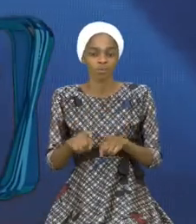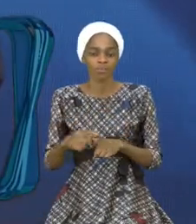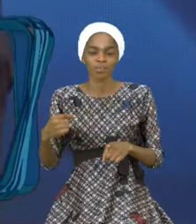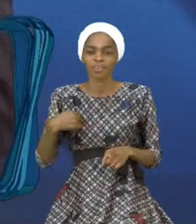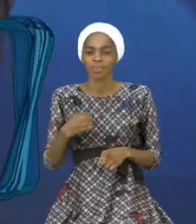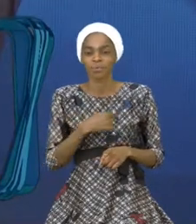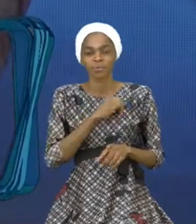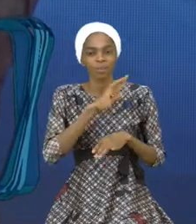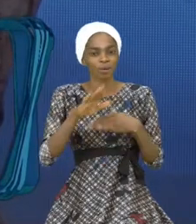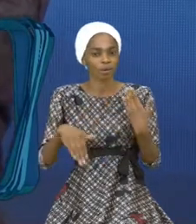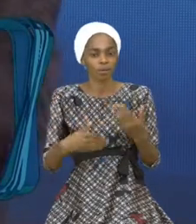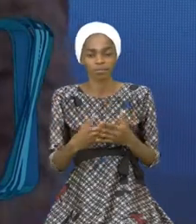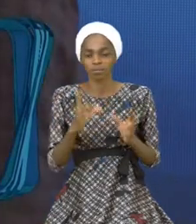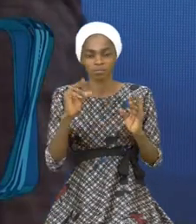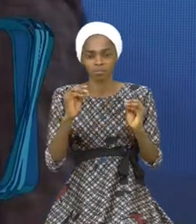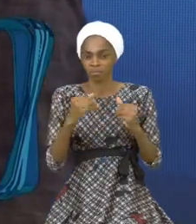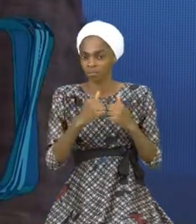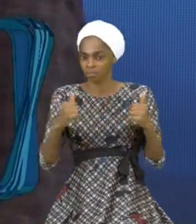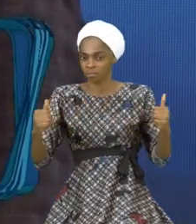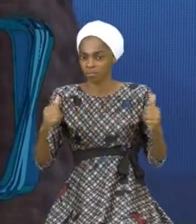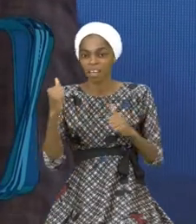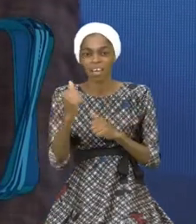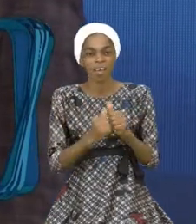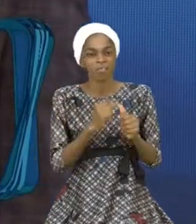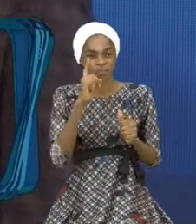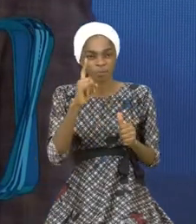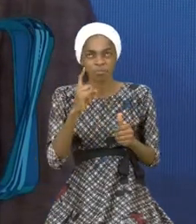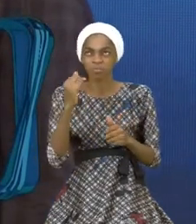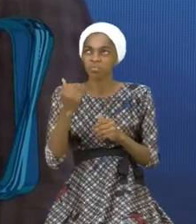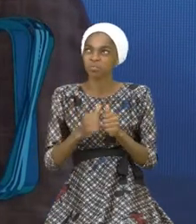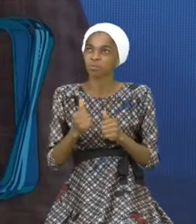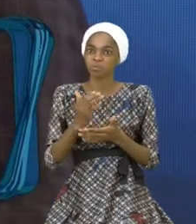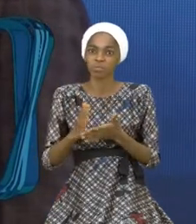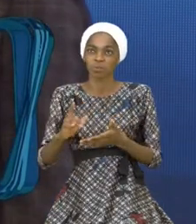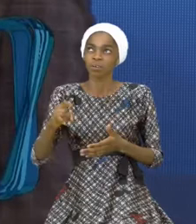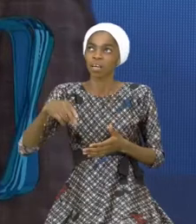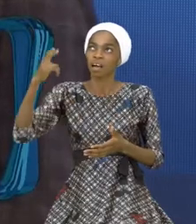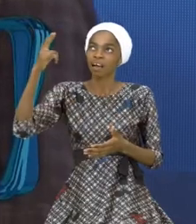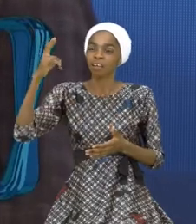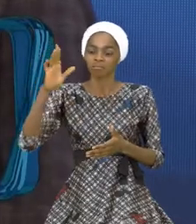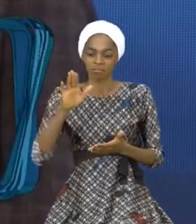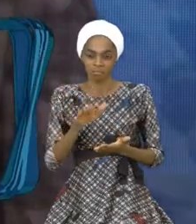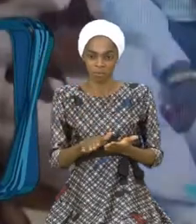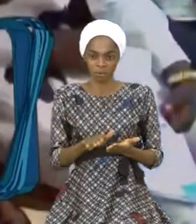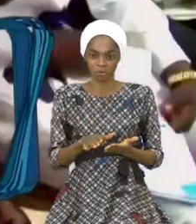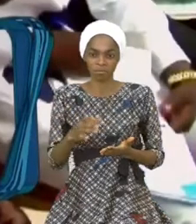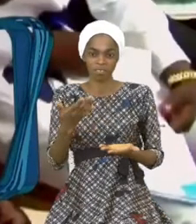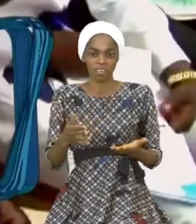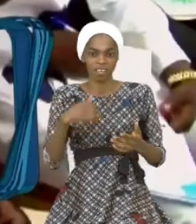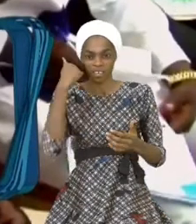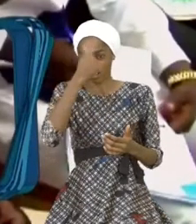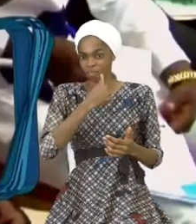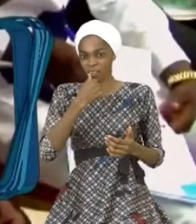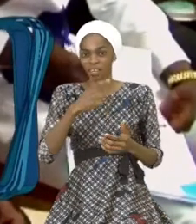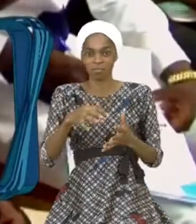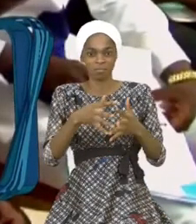all, no exception, everyone, somebody high, somebody low, somebody in Africa, somebody in